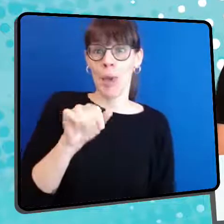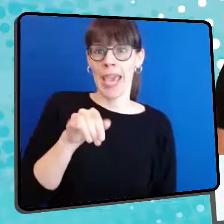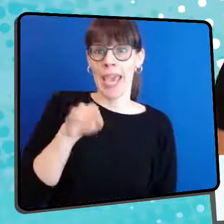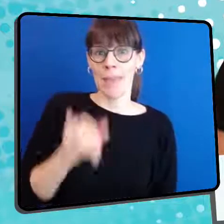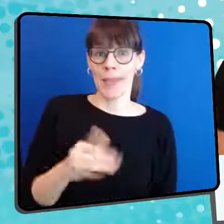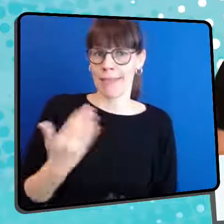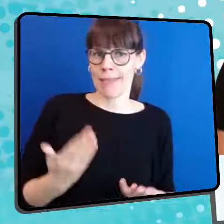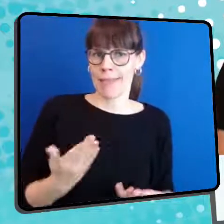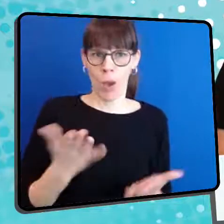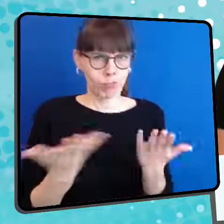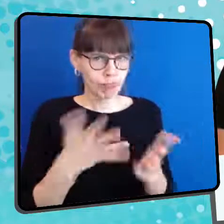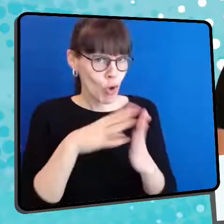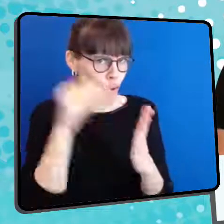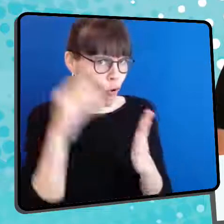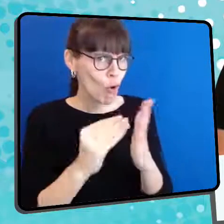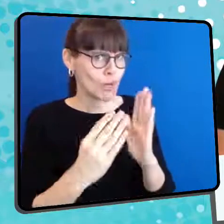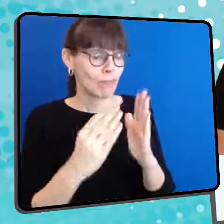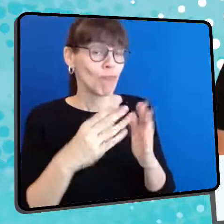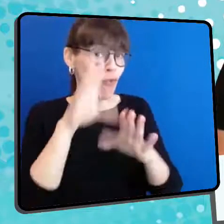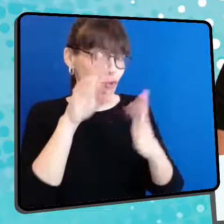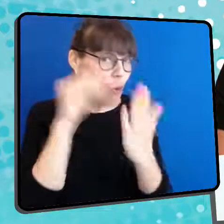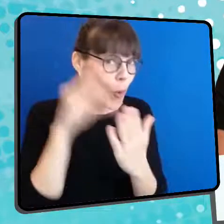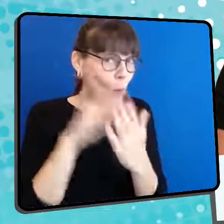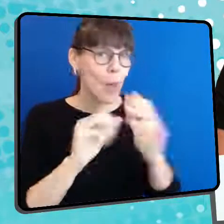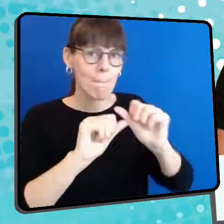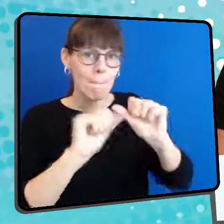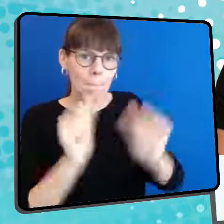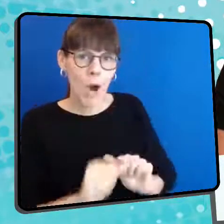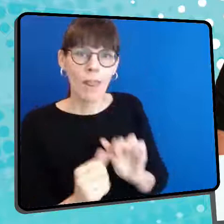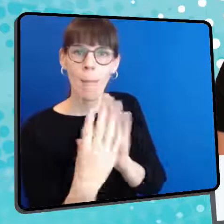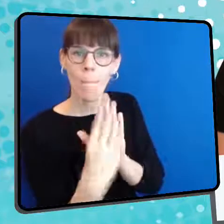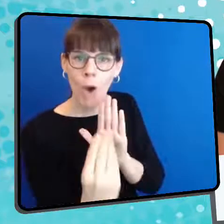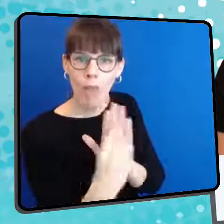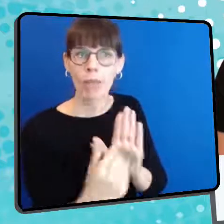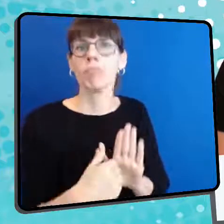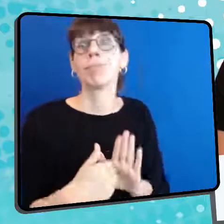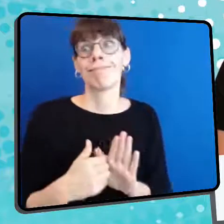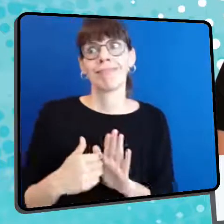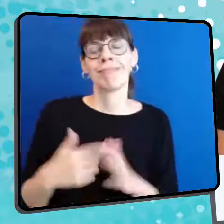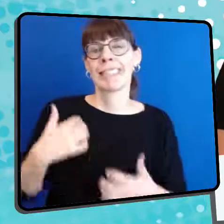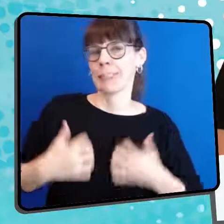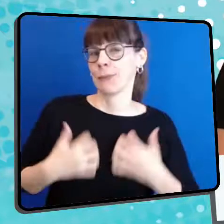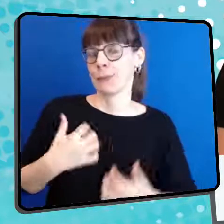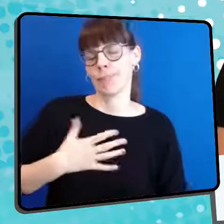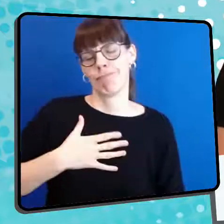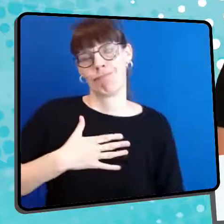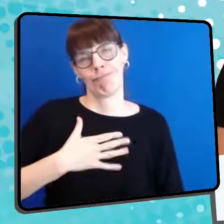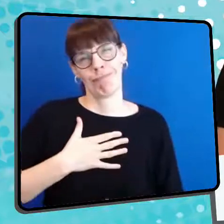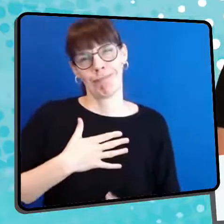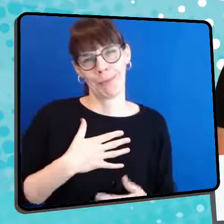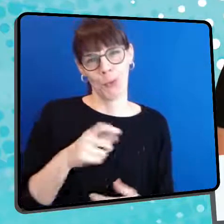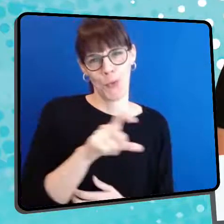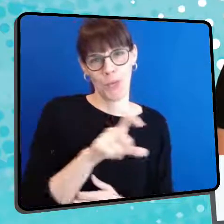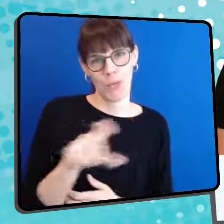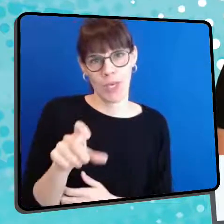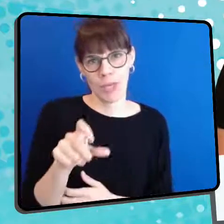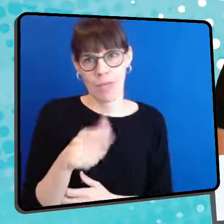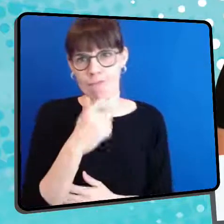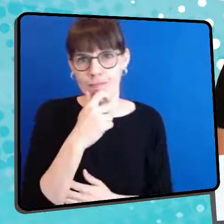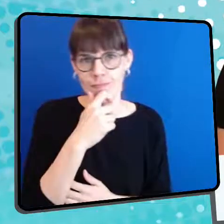Yes. Often the most exciting part of my week is picking our Learn modules after speaking with our guests. So